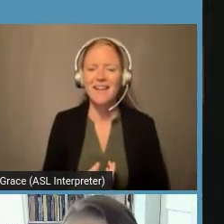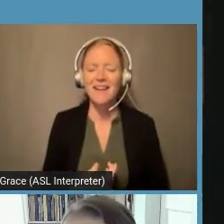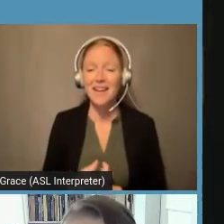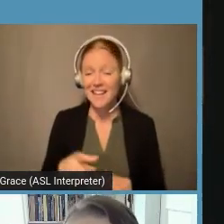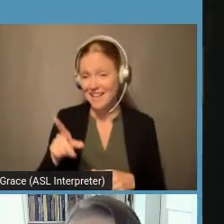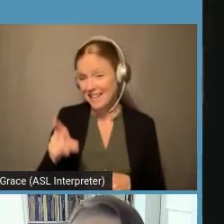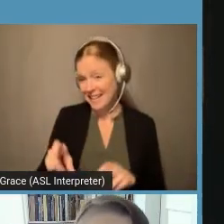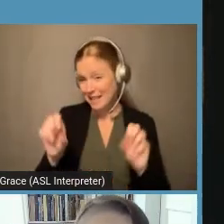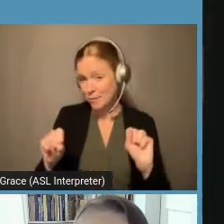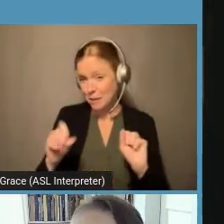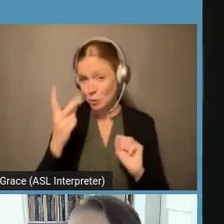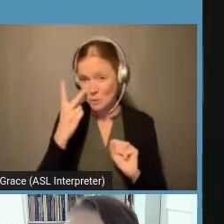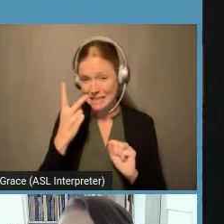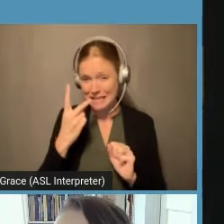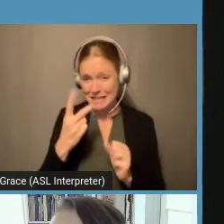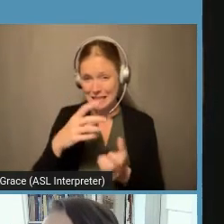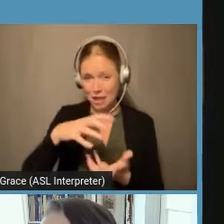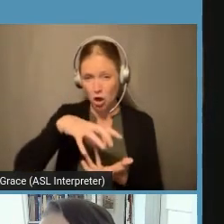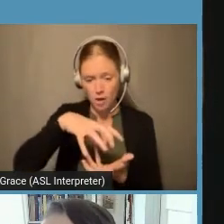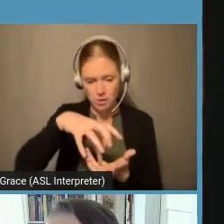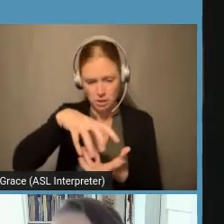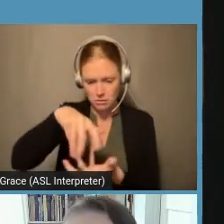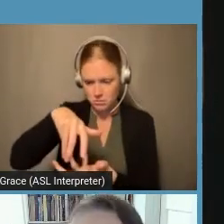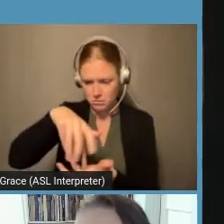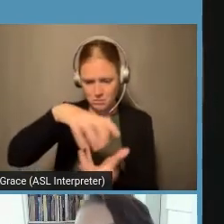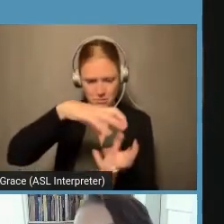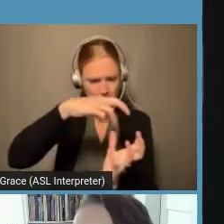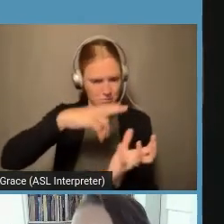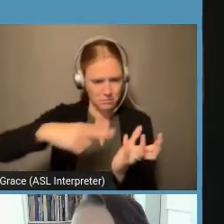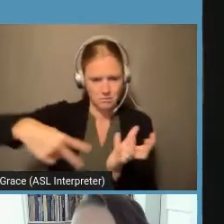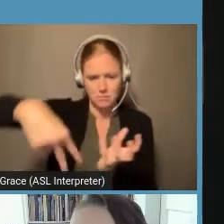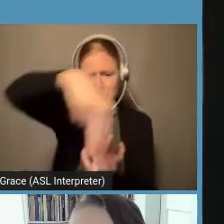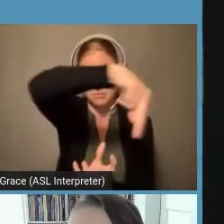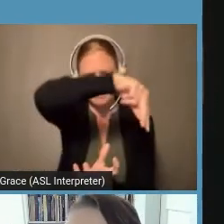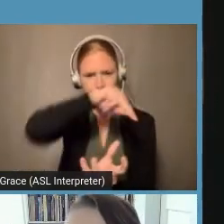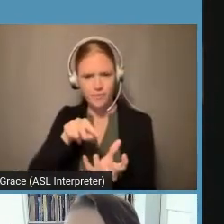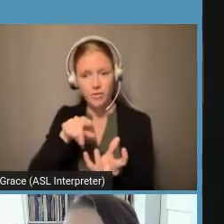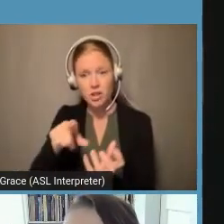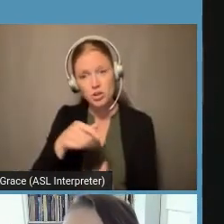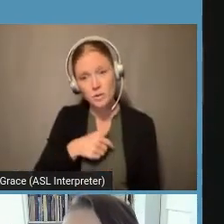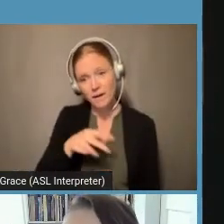in 360 degrees? Do you have virtual tours?